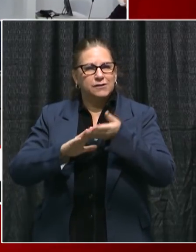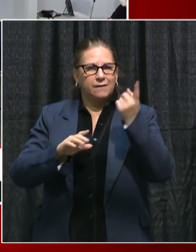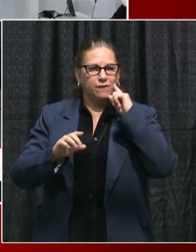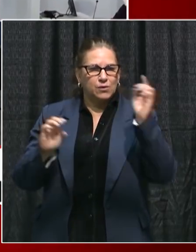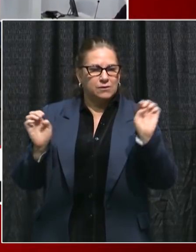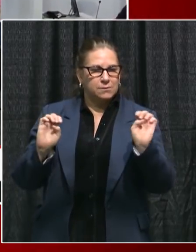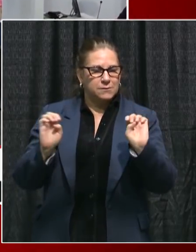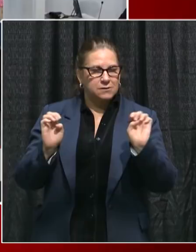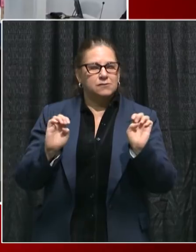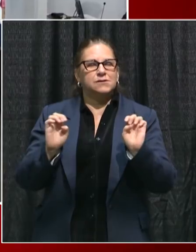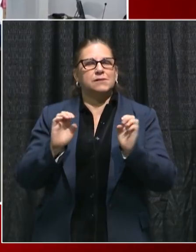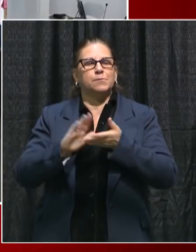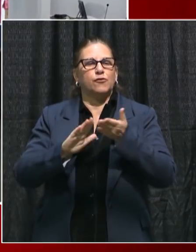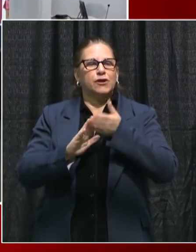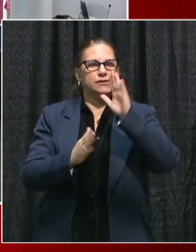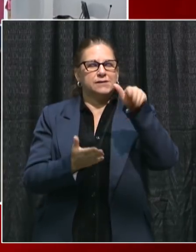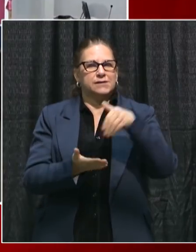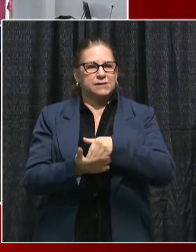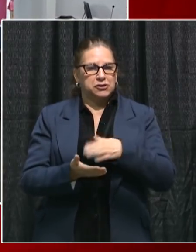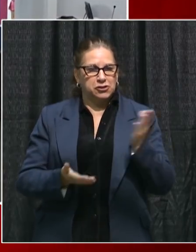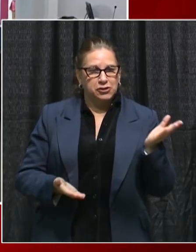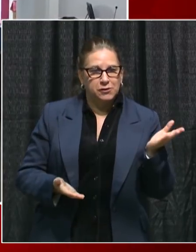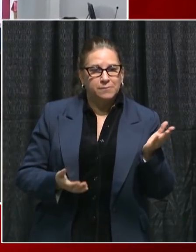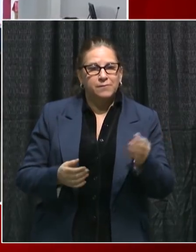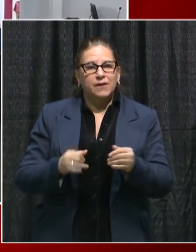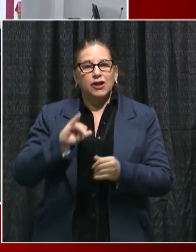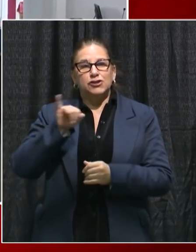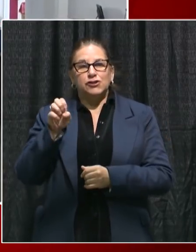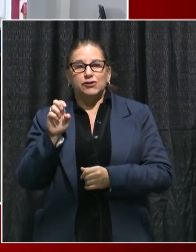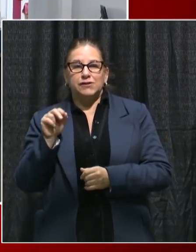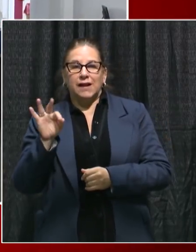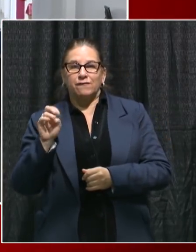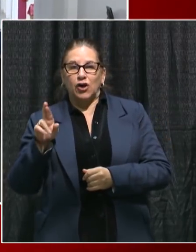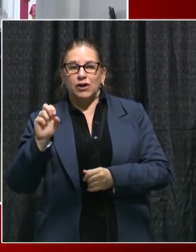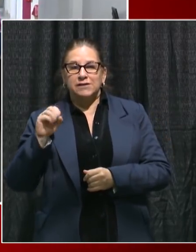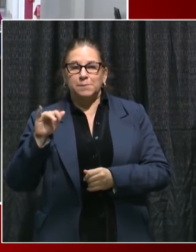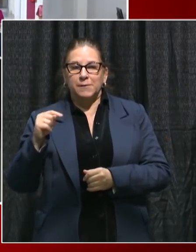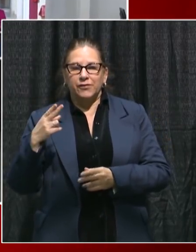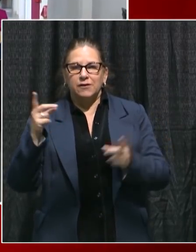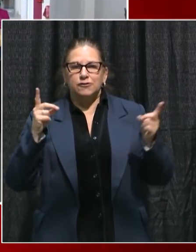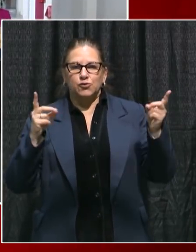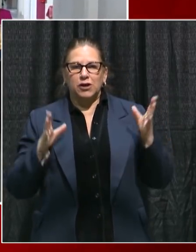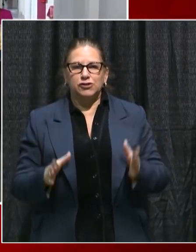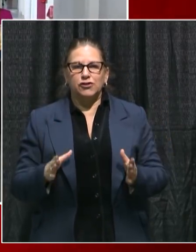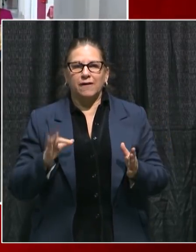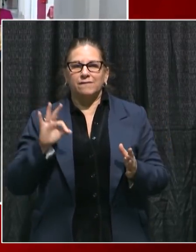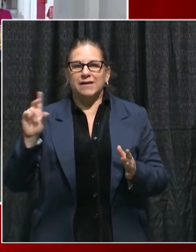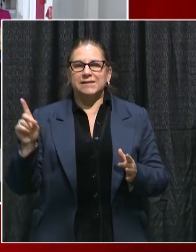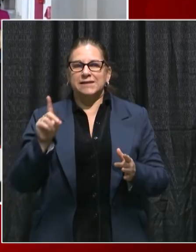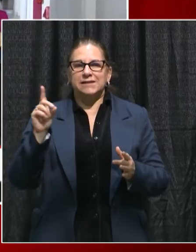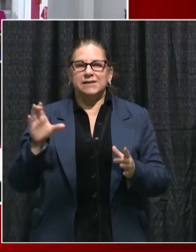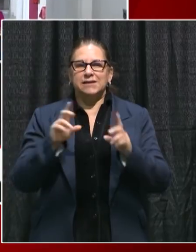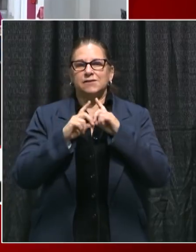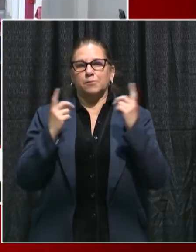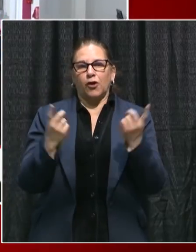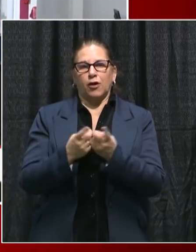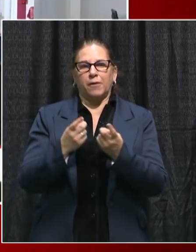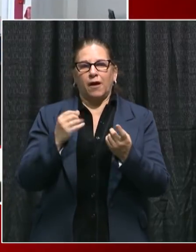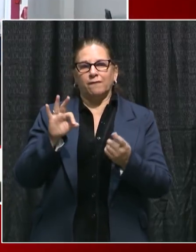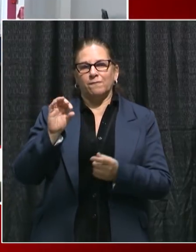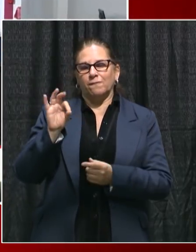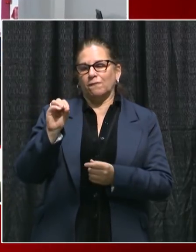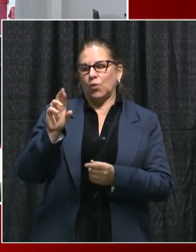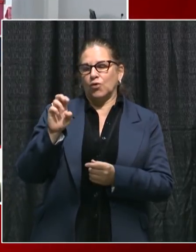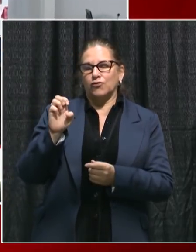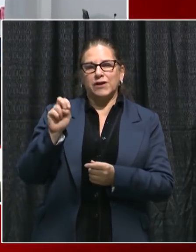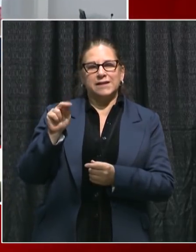Center, and Jennifer Smith, who is the Director of the district's Department of Forensic Sciences. I'm also very